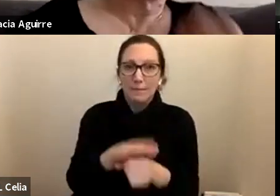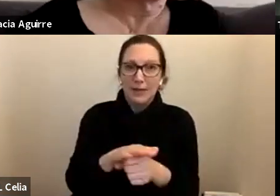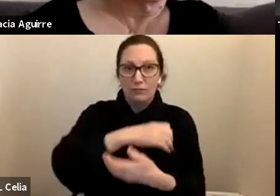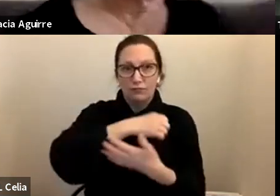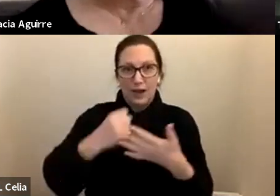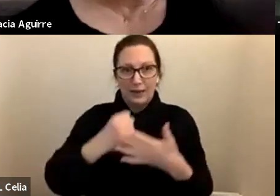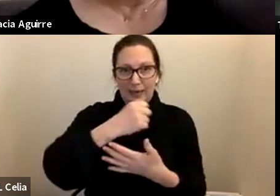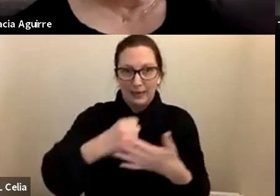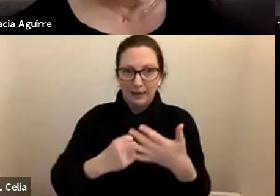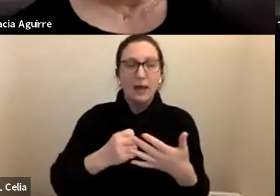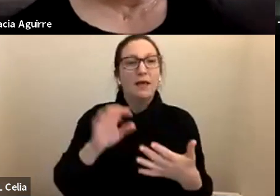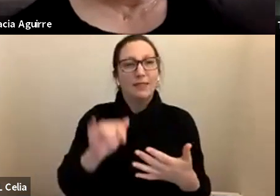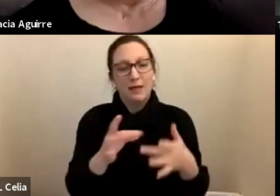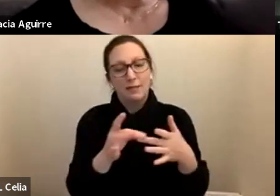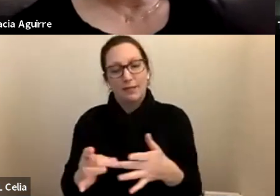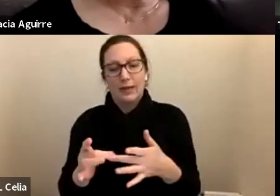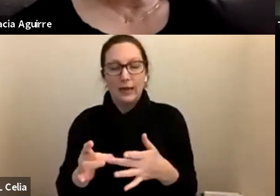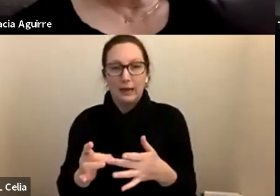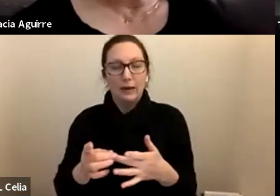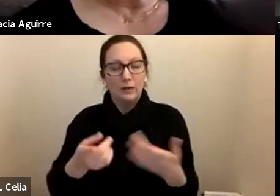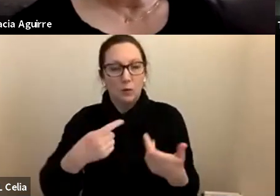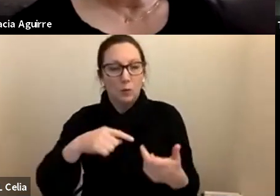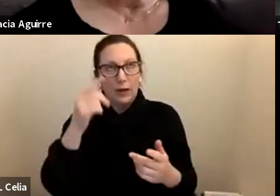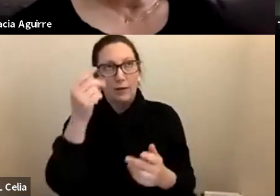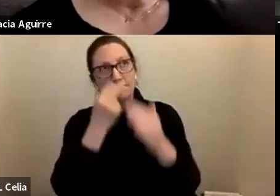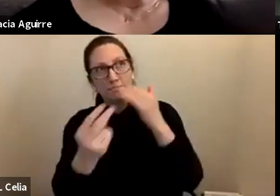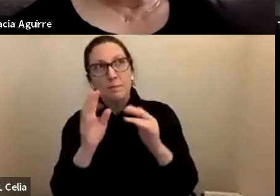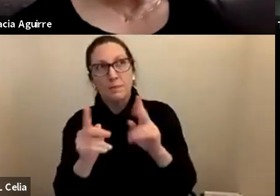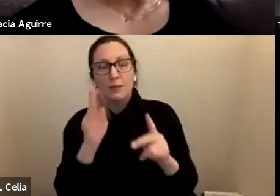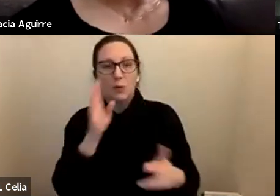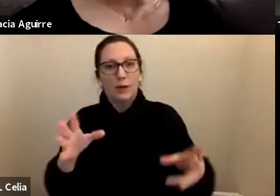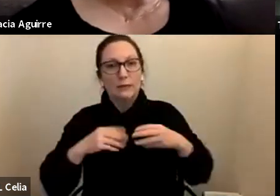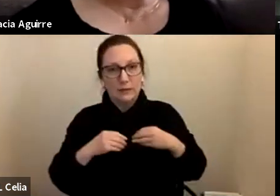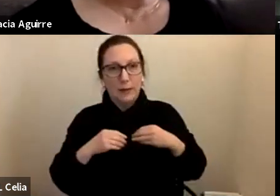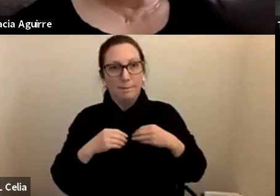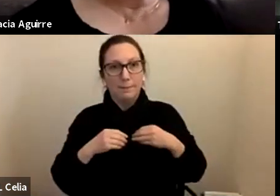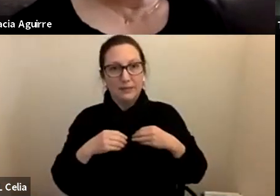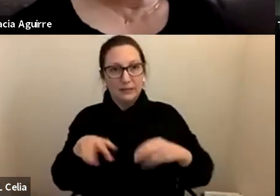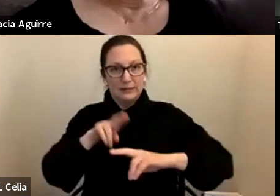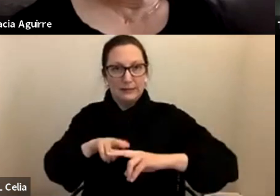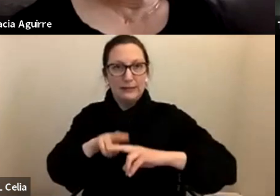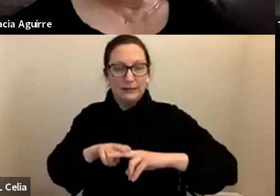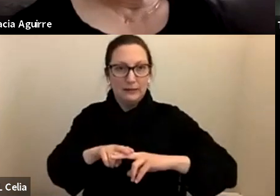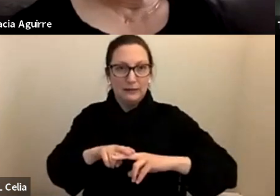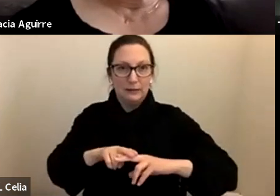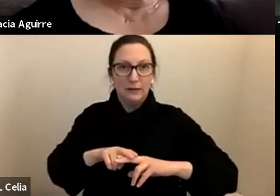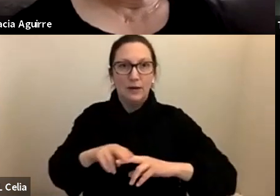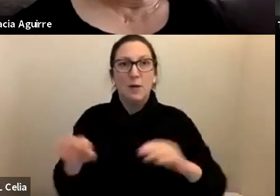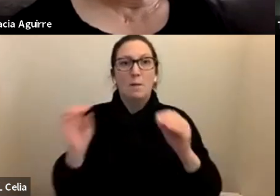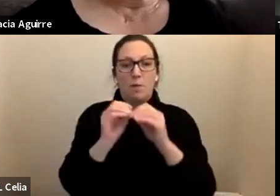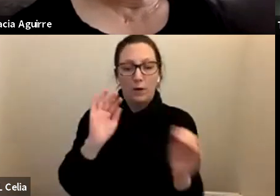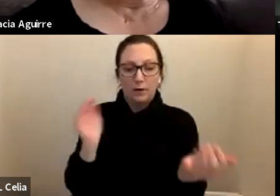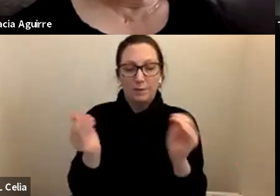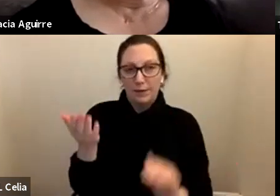an increased likeliness to attend. So just wanted to add that on because I know there've been a lot of questions around the